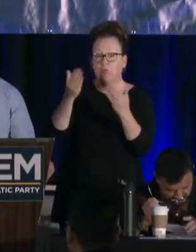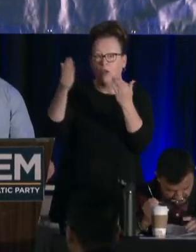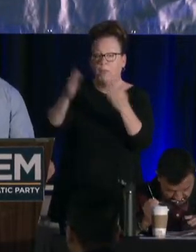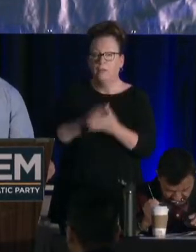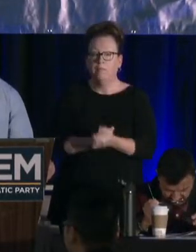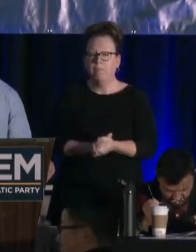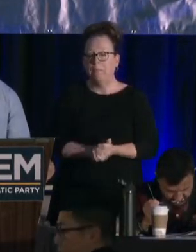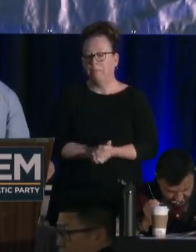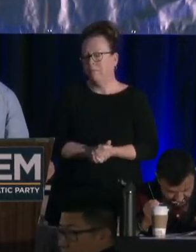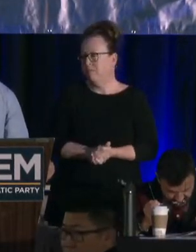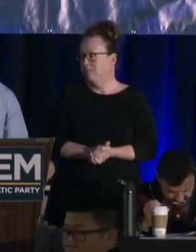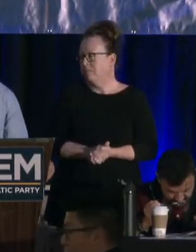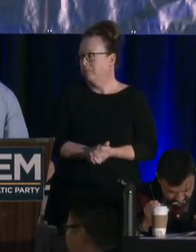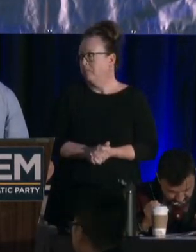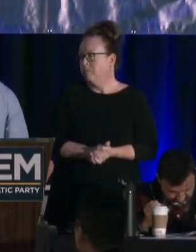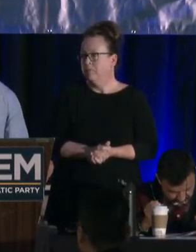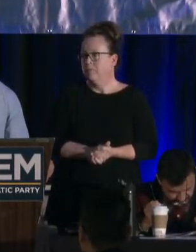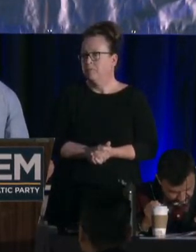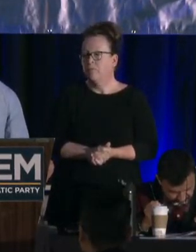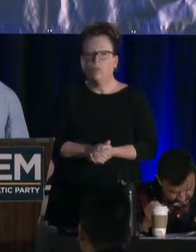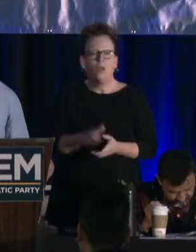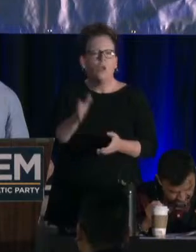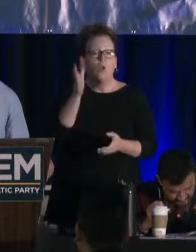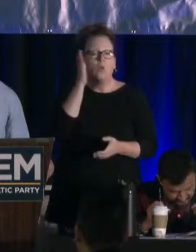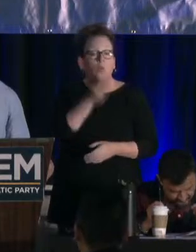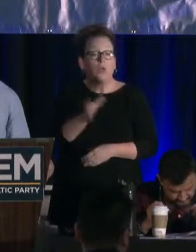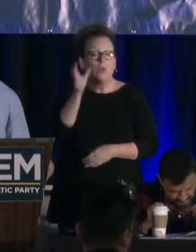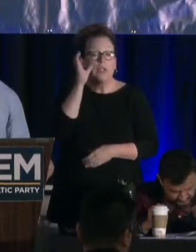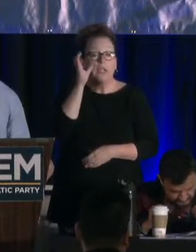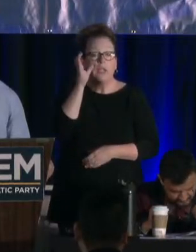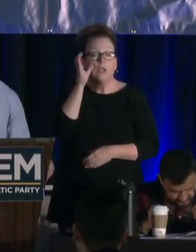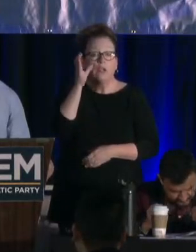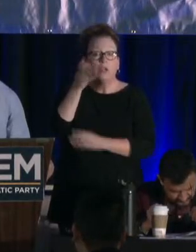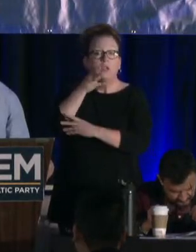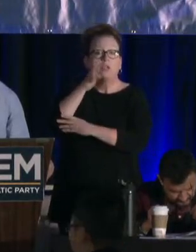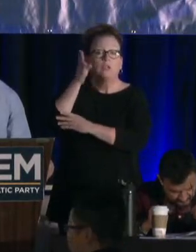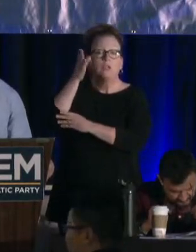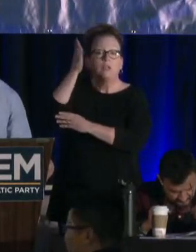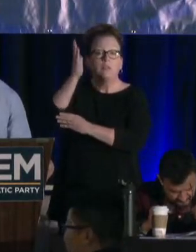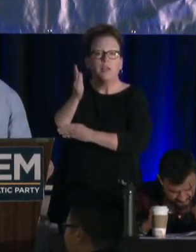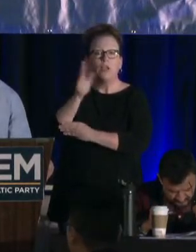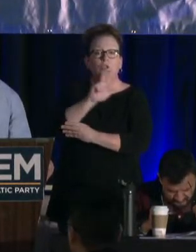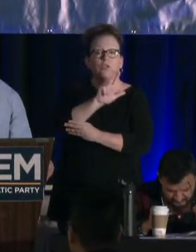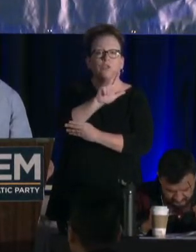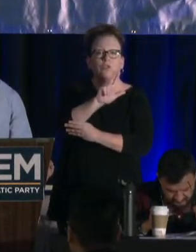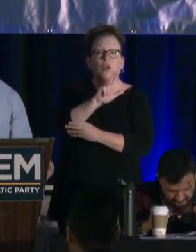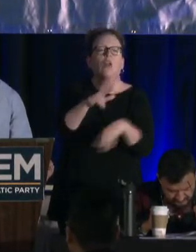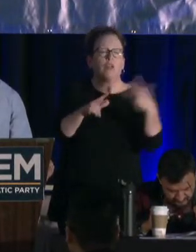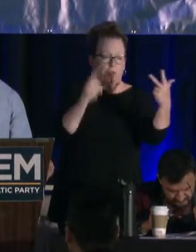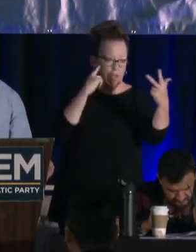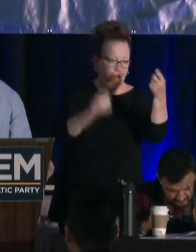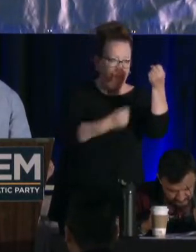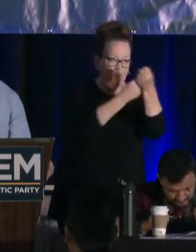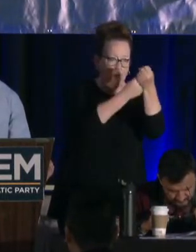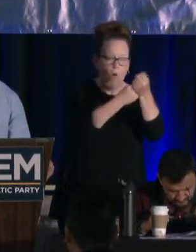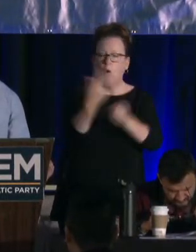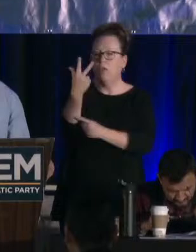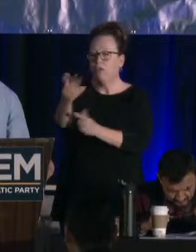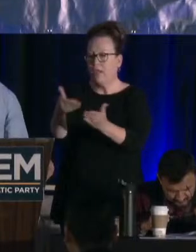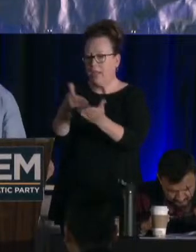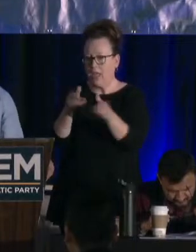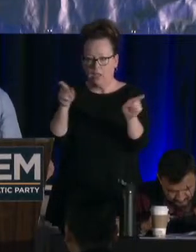speakers 3, 4, and 3 against. We're going to hear speakers 3, 4, and 3 against the committee's recommendation.